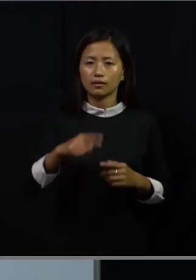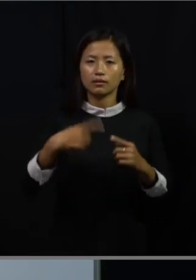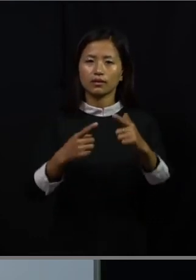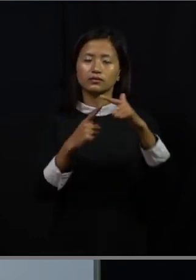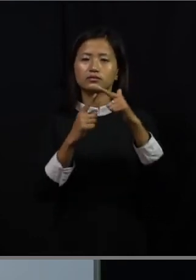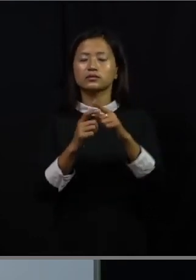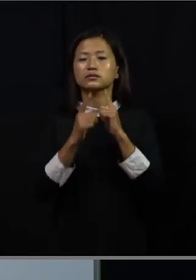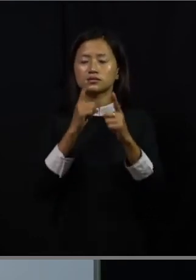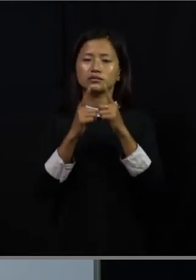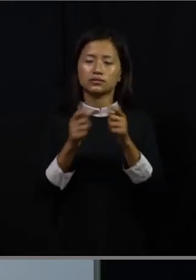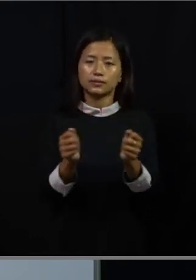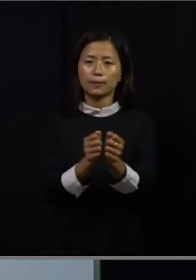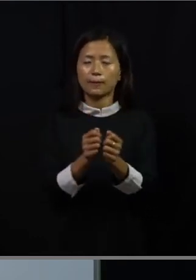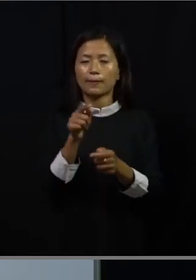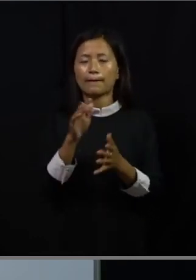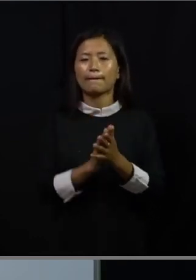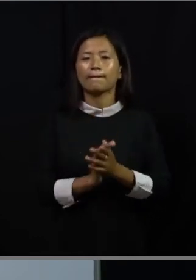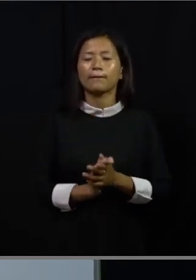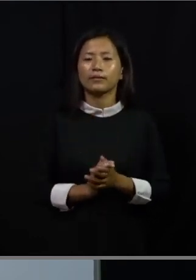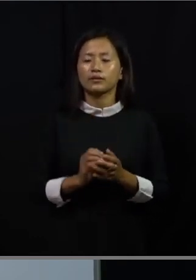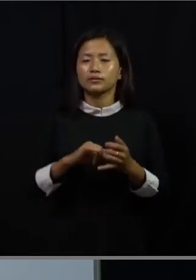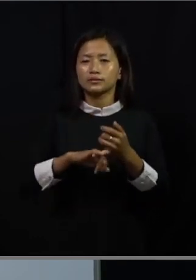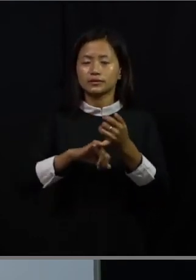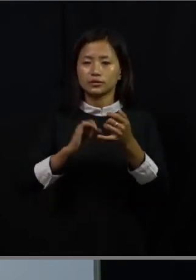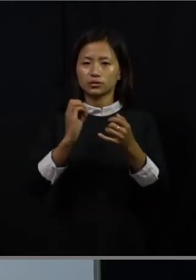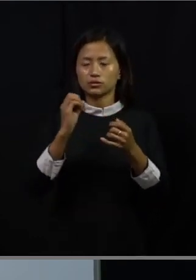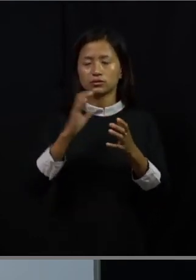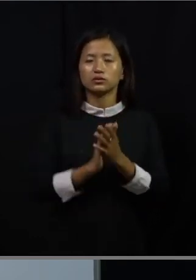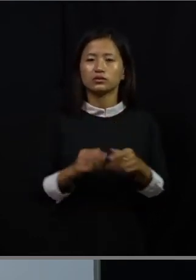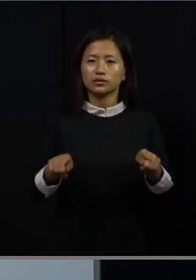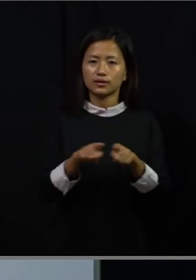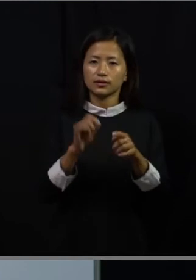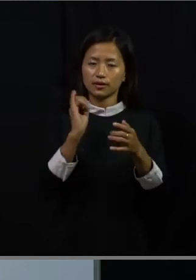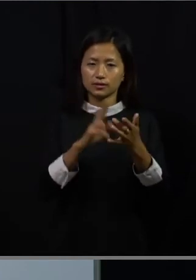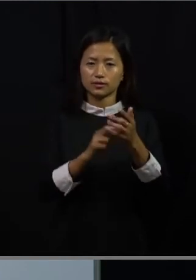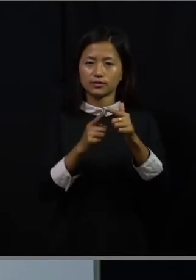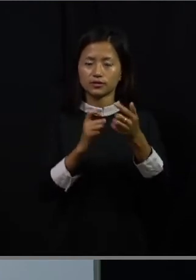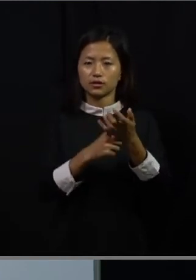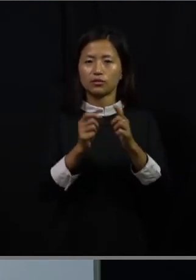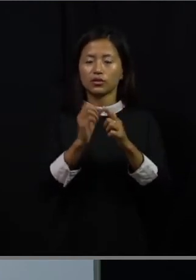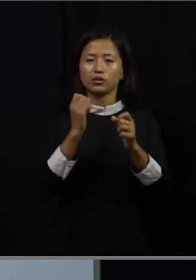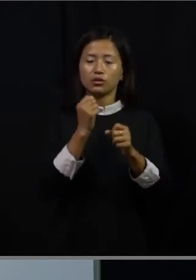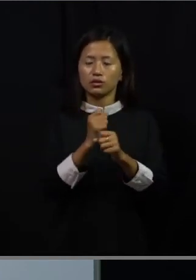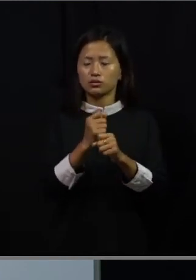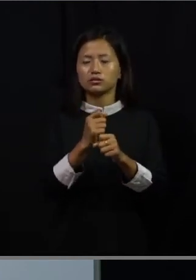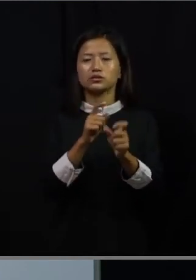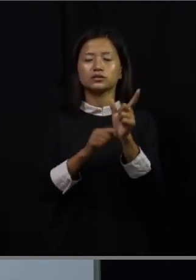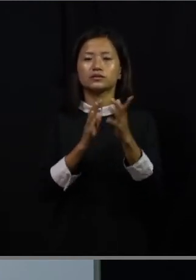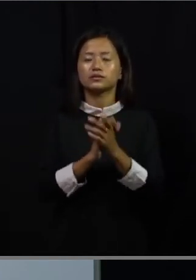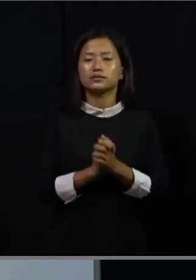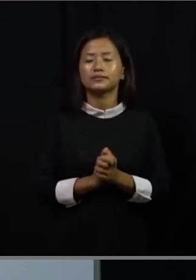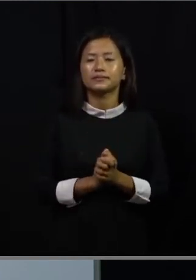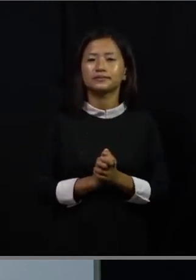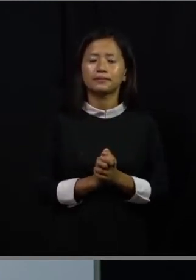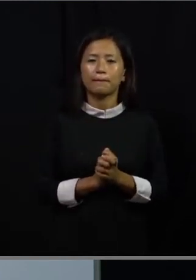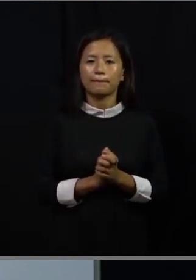I would like to discuss with you is about sociology and anthropology. Okay, anthropology. Now, what is this anthropology all about